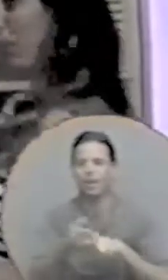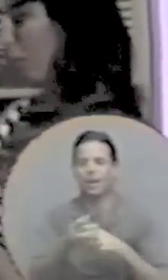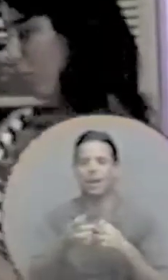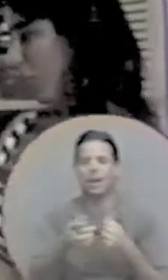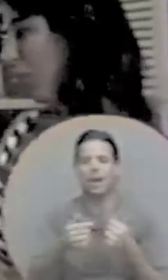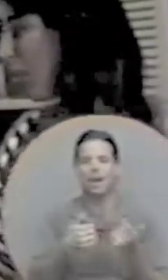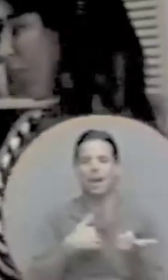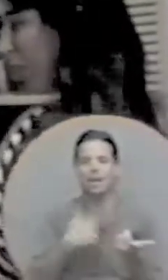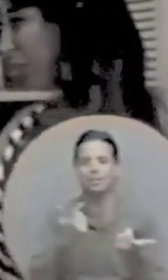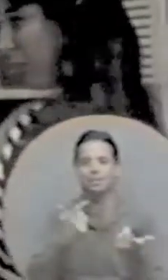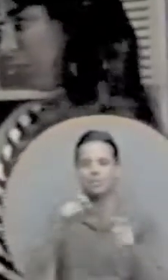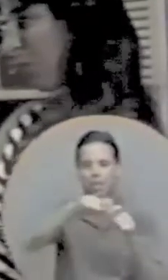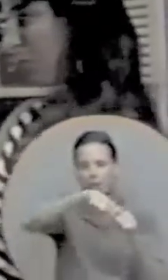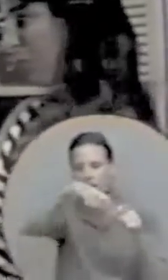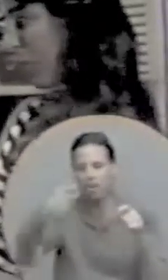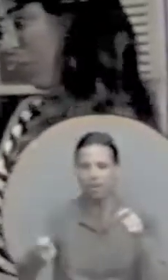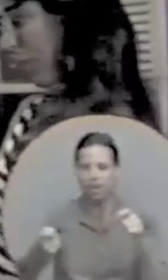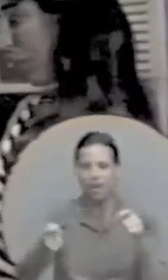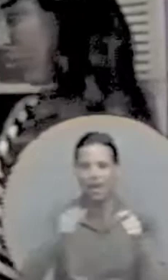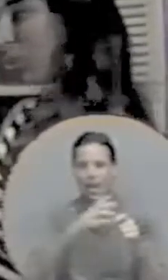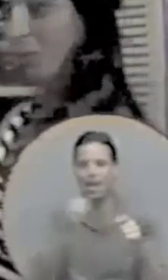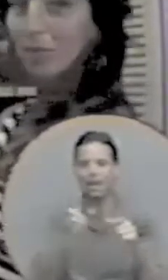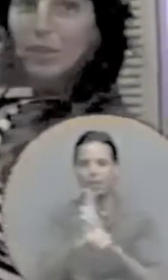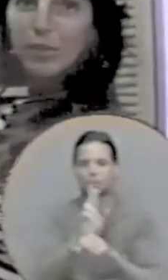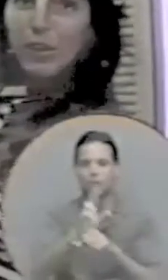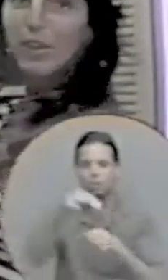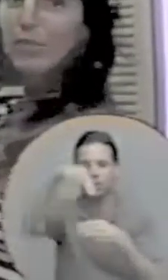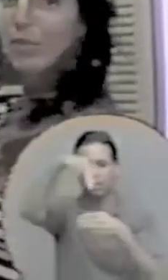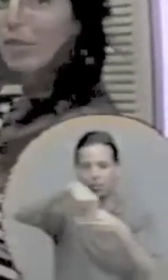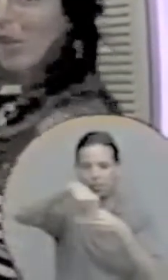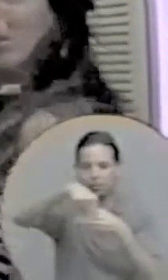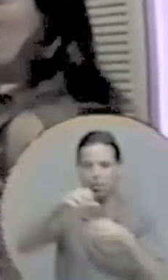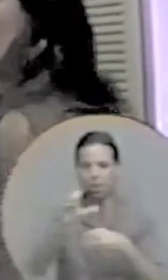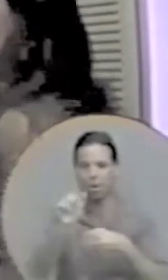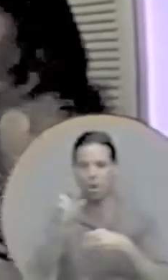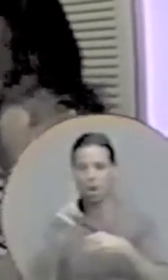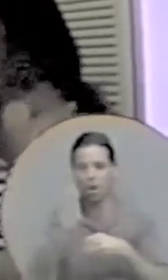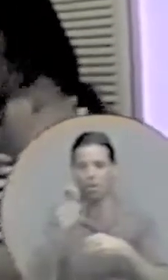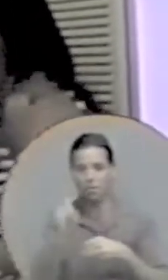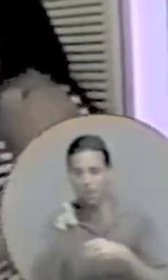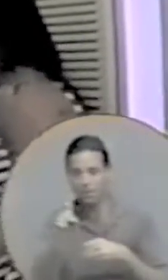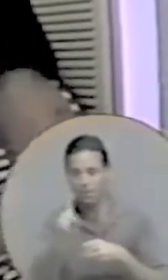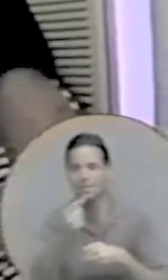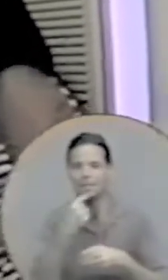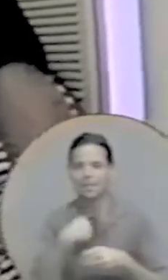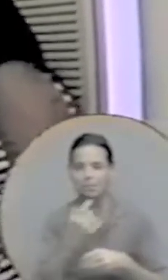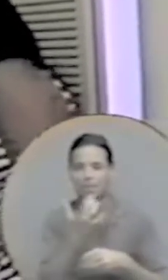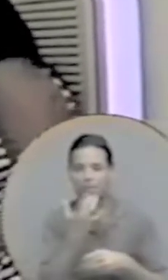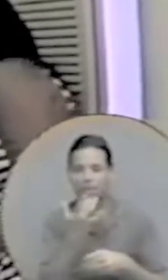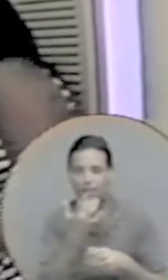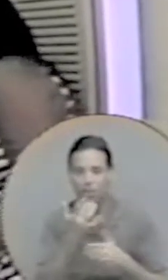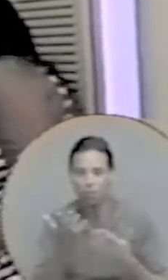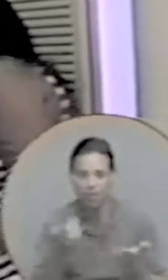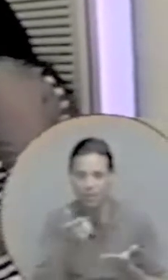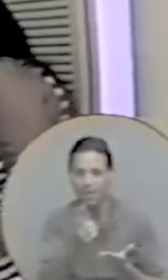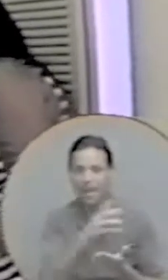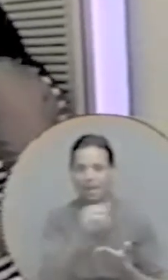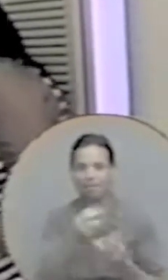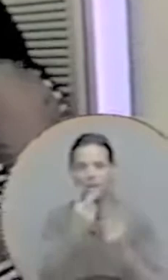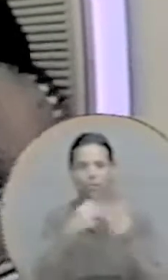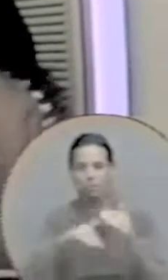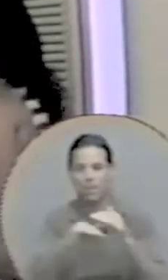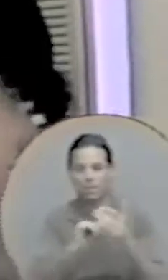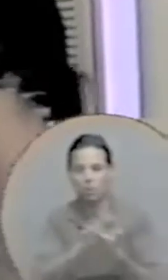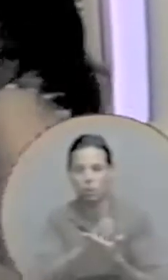I just tear the top off the box and I paper clip a 3x5 card to the box, which tells me the flavor of what it is and very